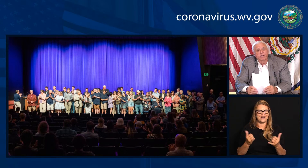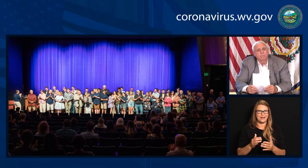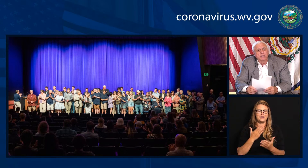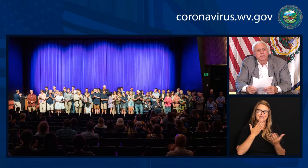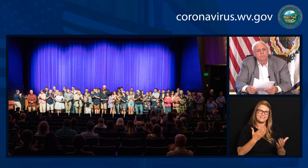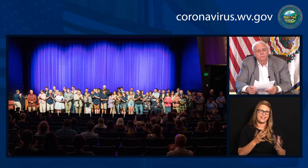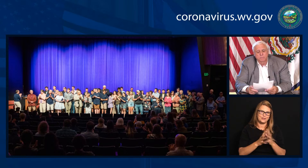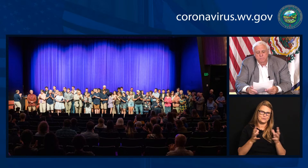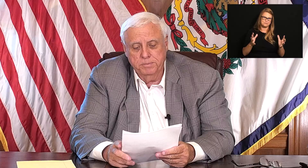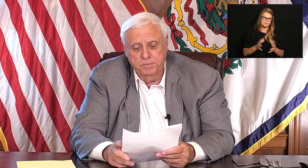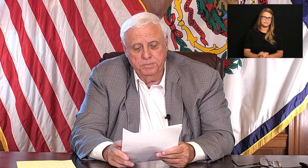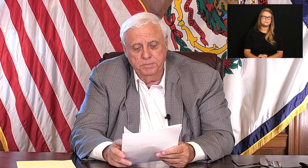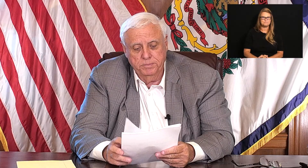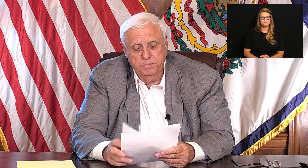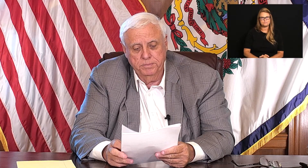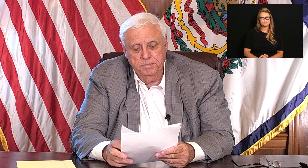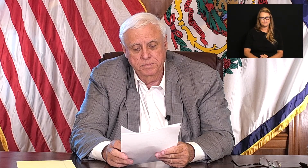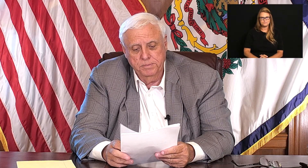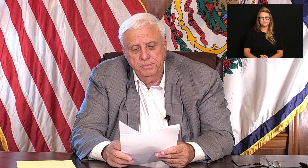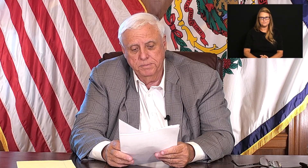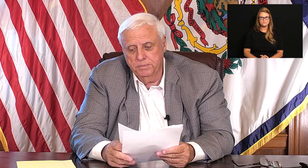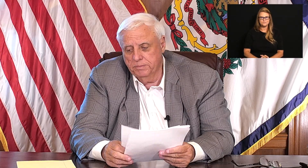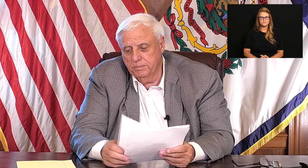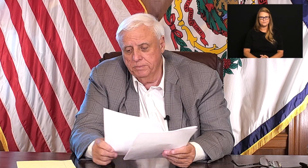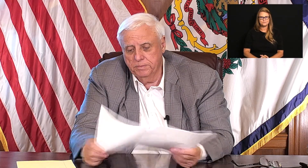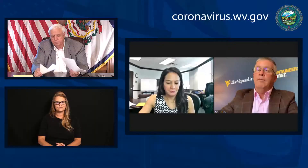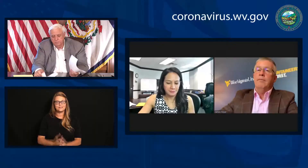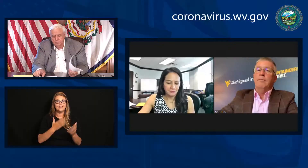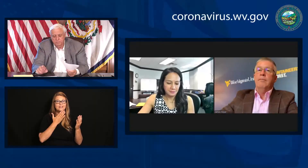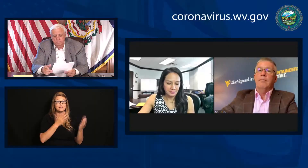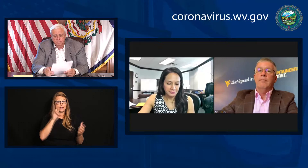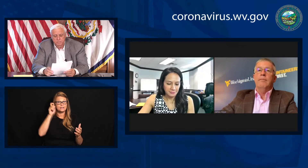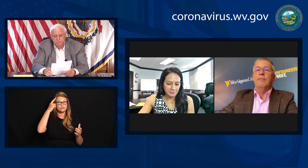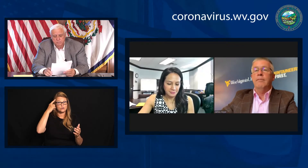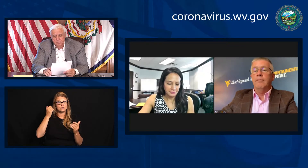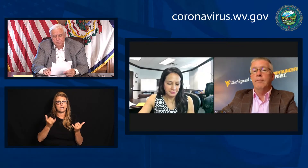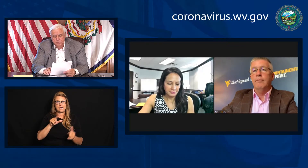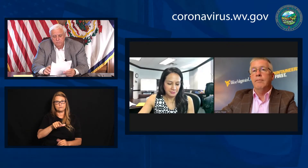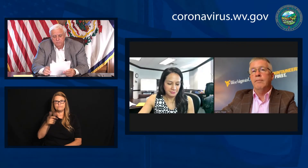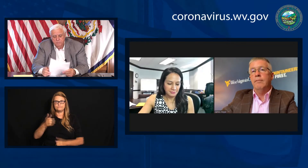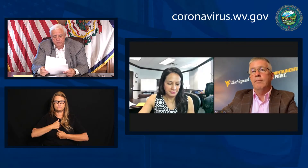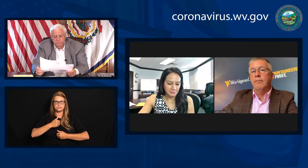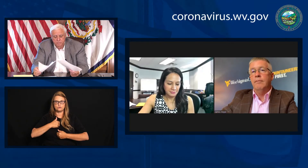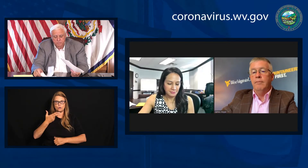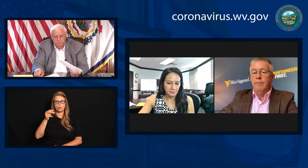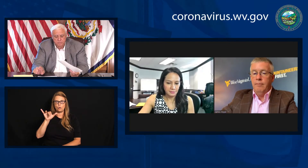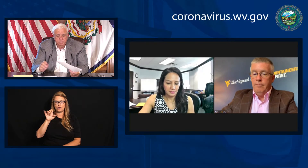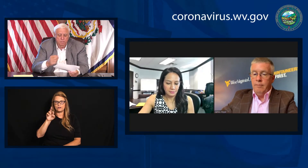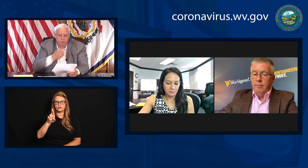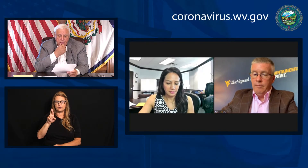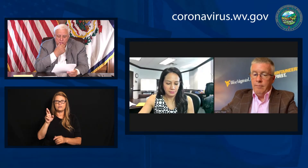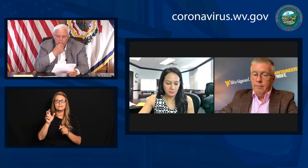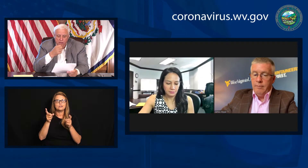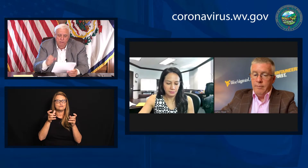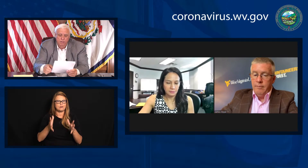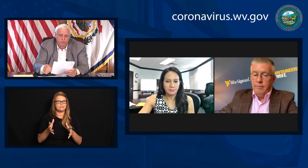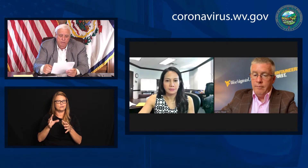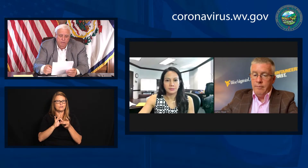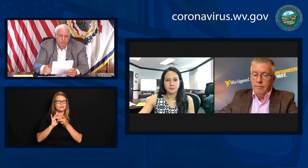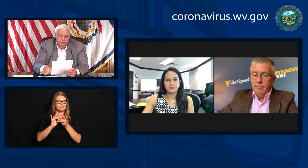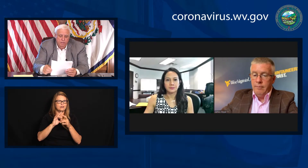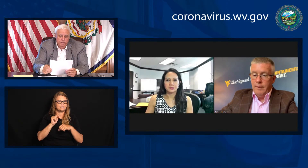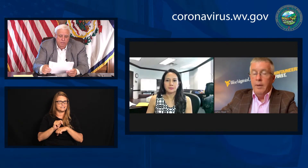thank you, everybody. All right, thank you, Governor. Let's now go to retired Major General Jim Hoyer, the director of our Joint Interagency Task